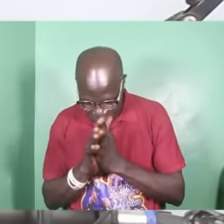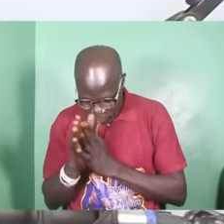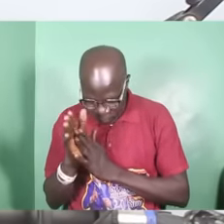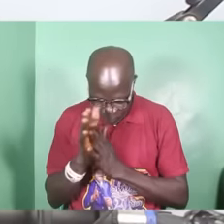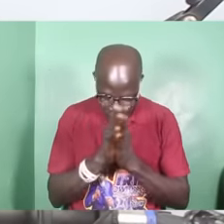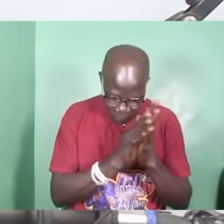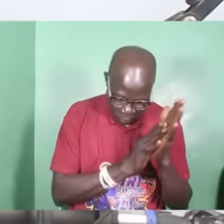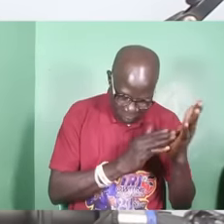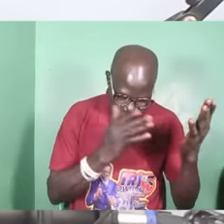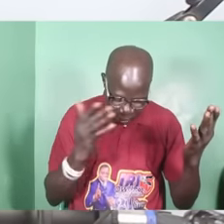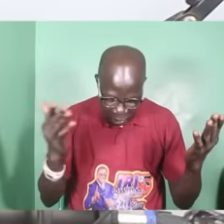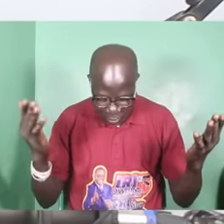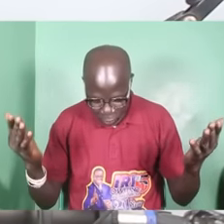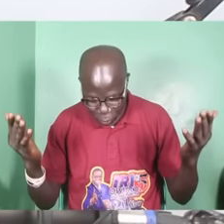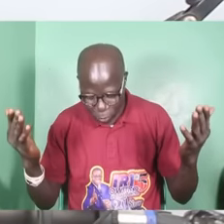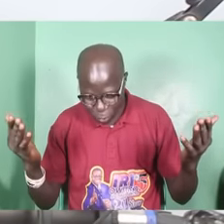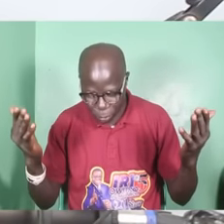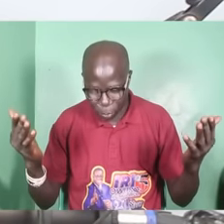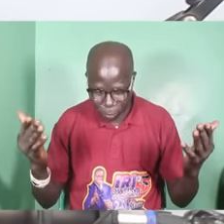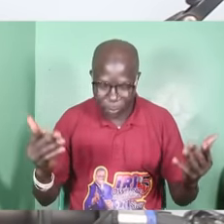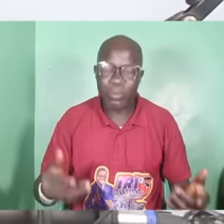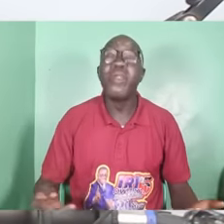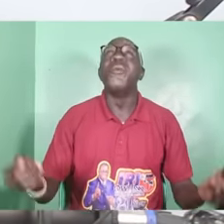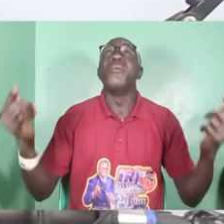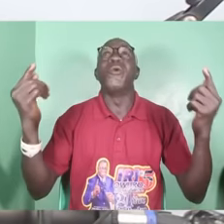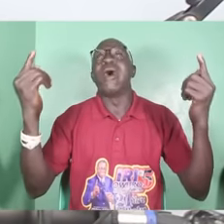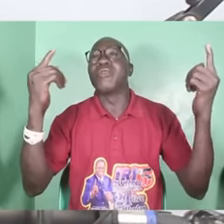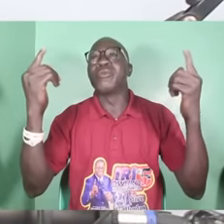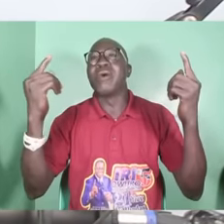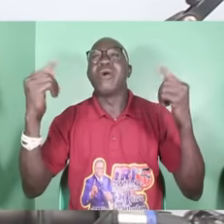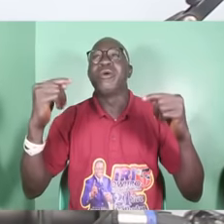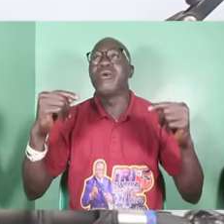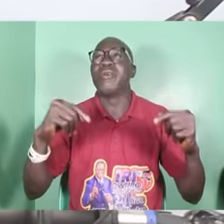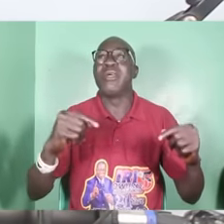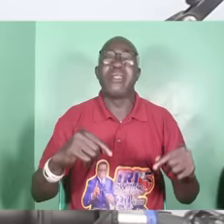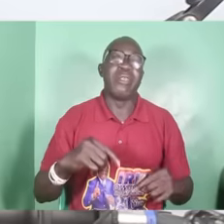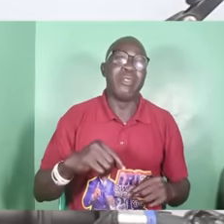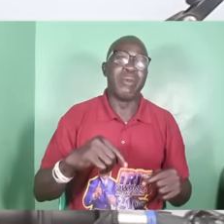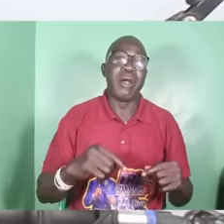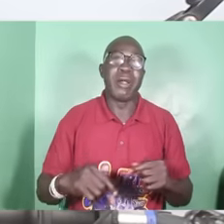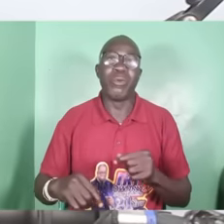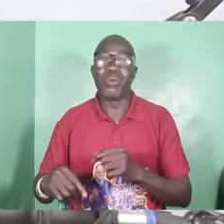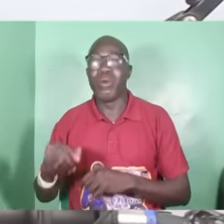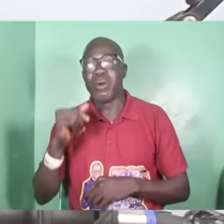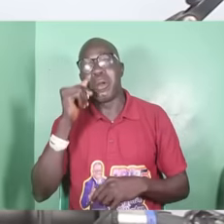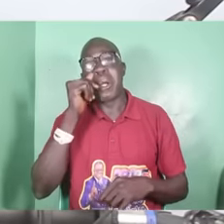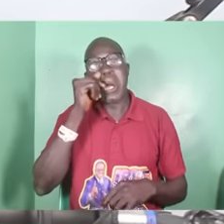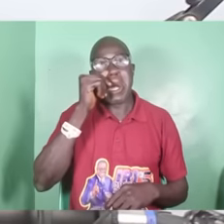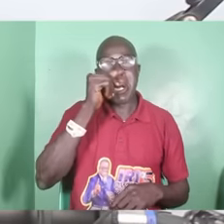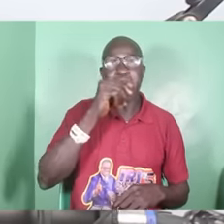mo wa dupe ore atoju moju mo wa dupe ore iba